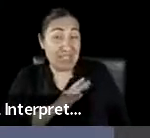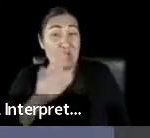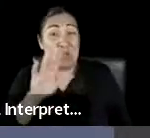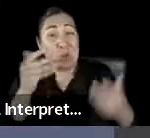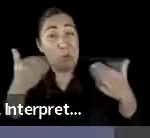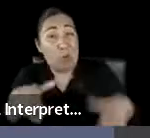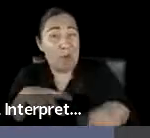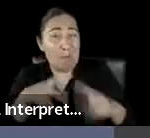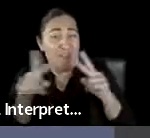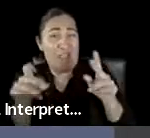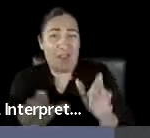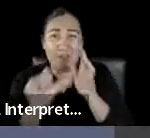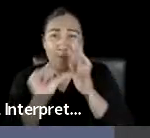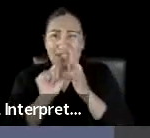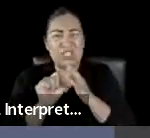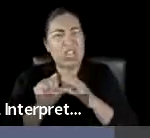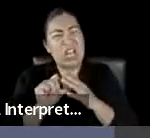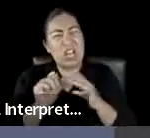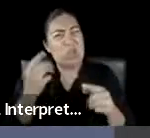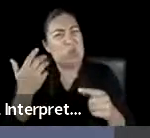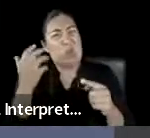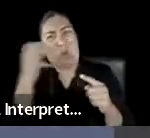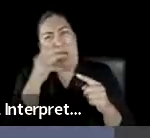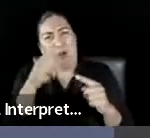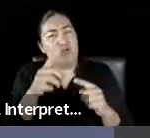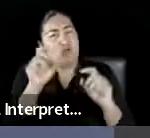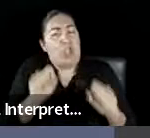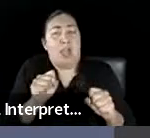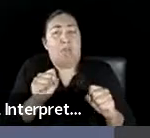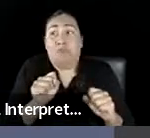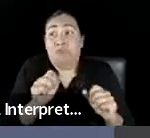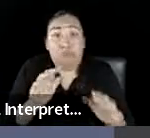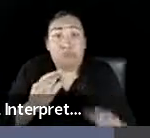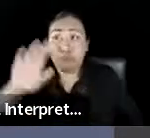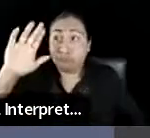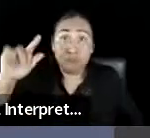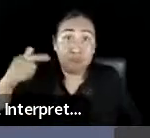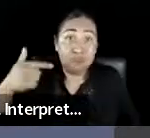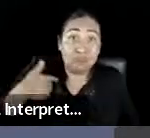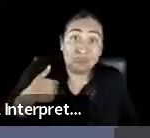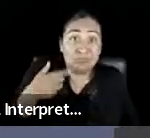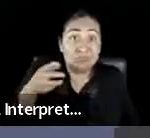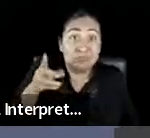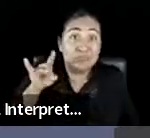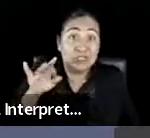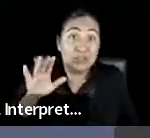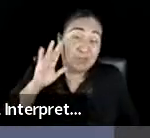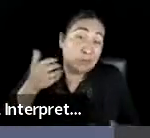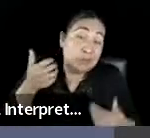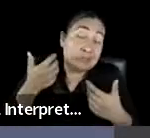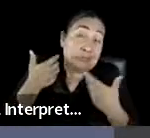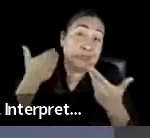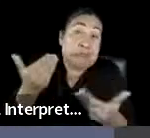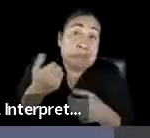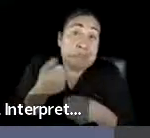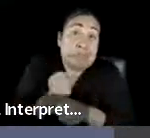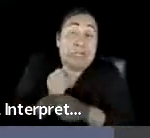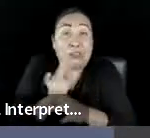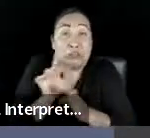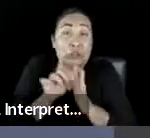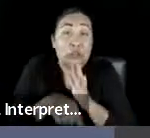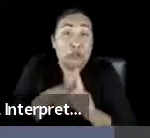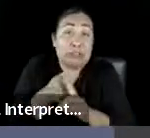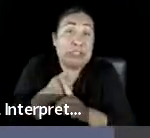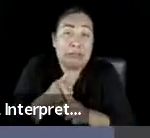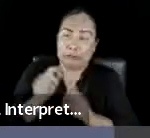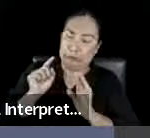impressed at how well you've been able to step into that space and say, yeah, I've made a suicide attempt, and with kind of a chip on your shoulder, like a little bit of so